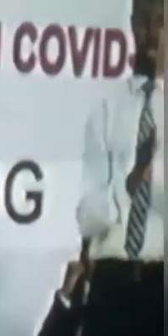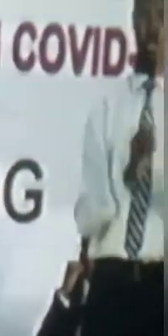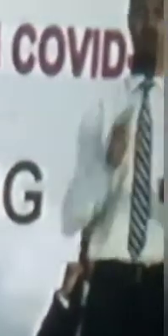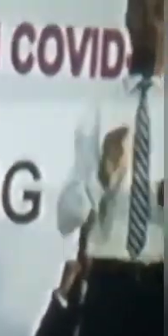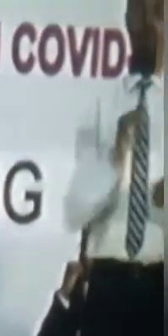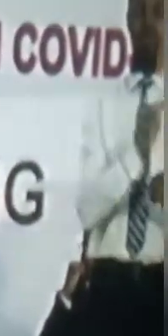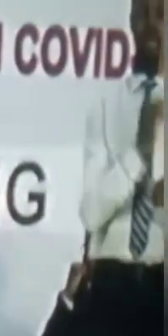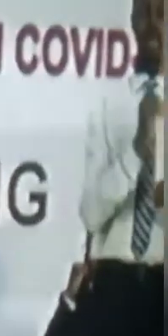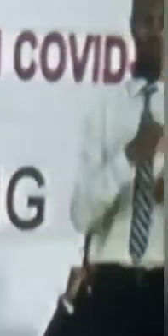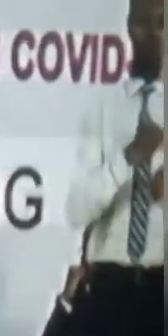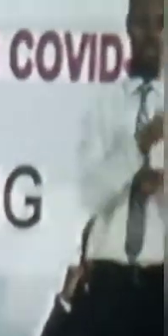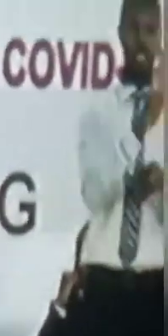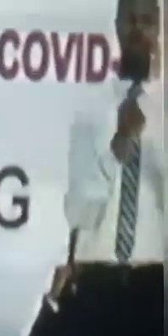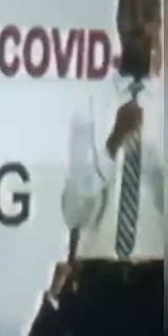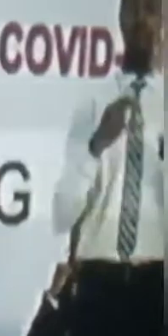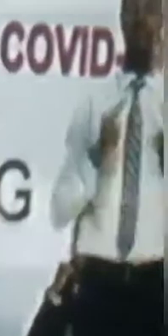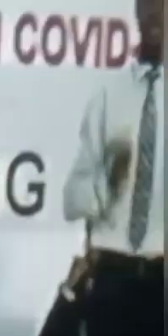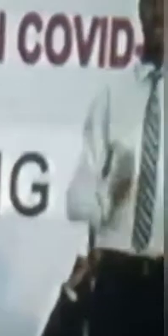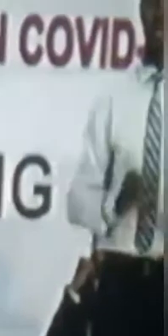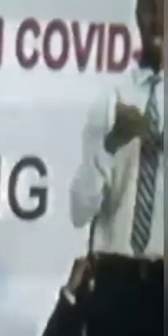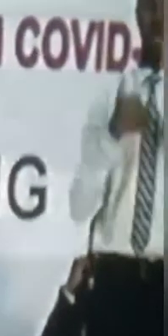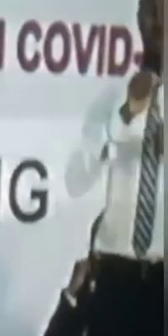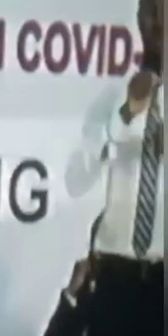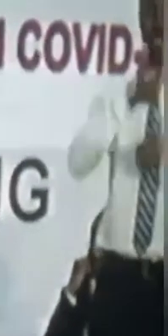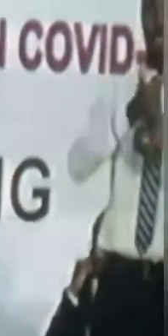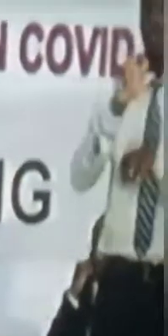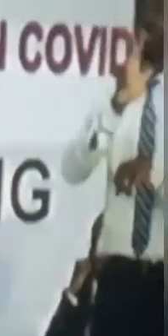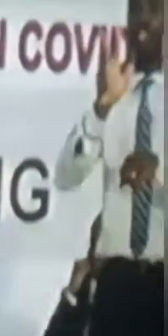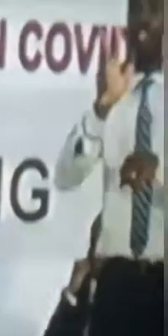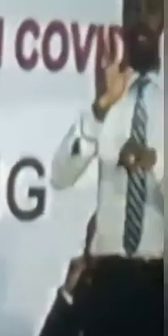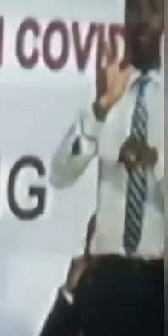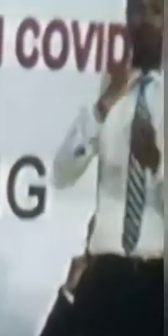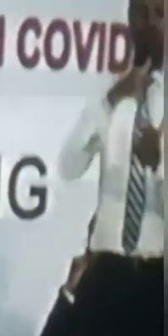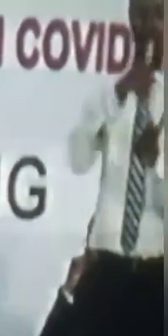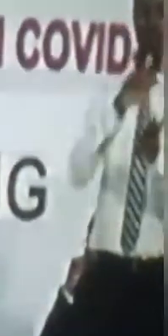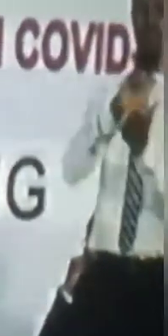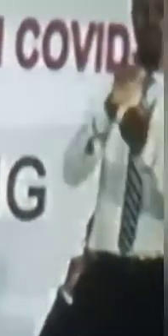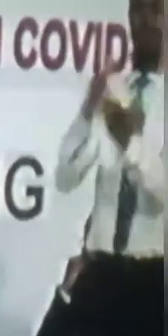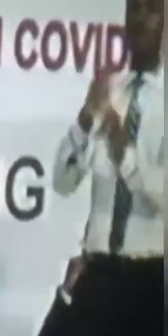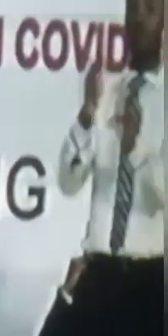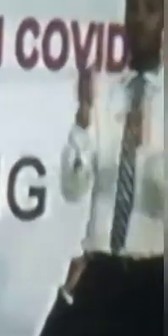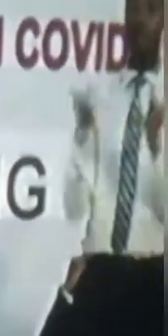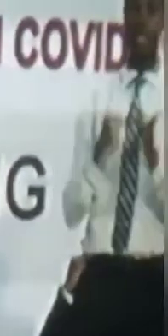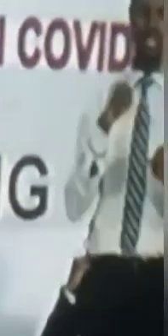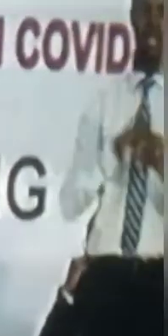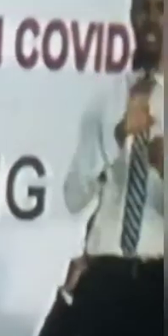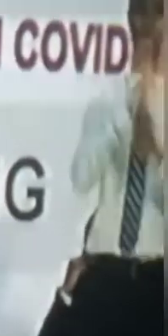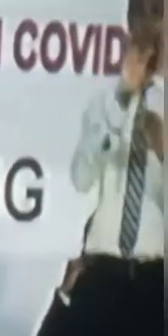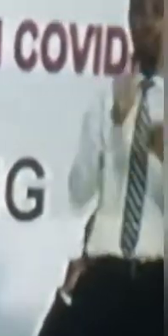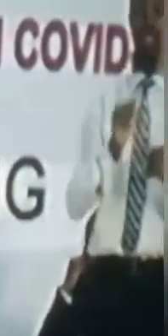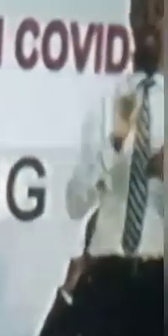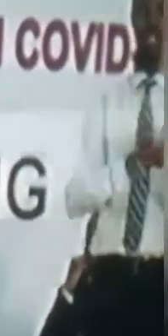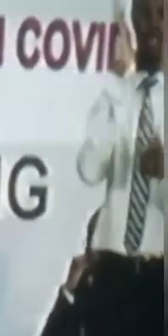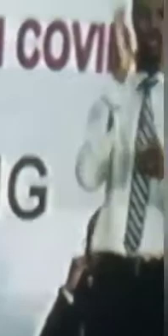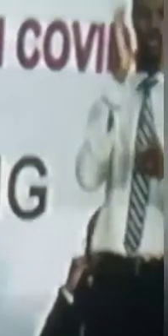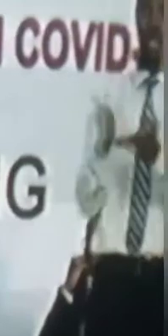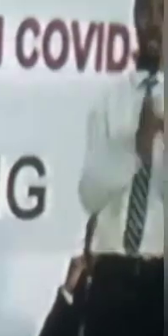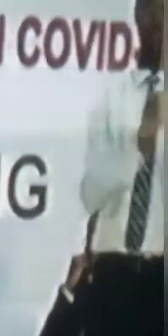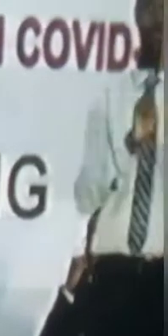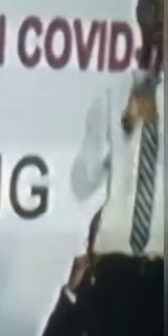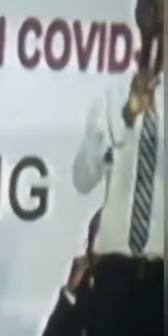and accredited three centers in Abuja. I will continue with that as time goes on. We are working